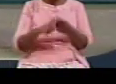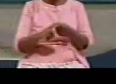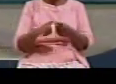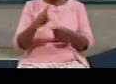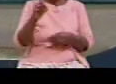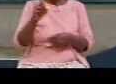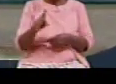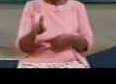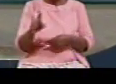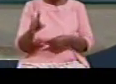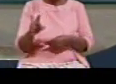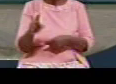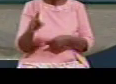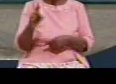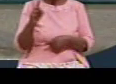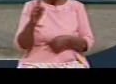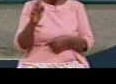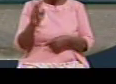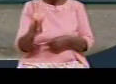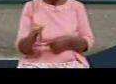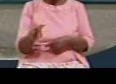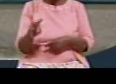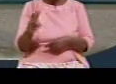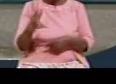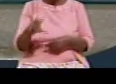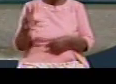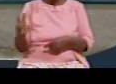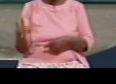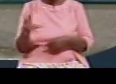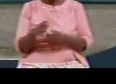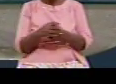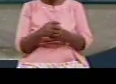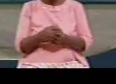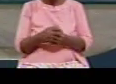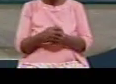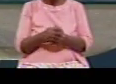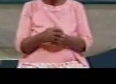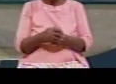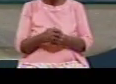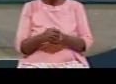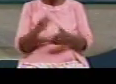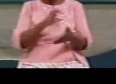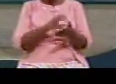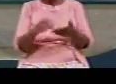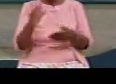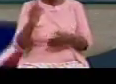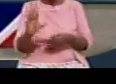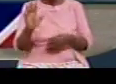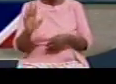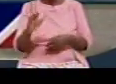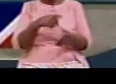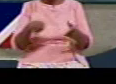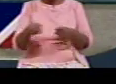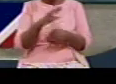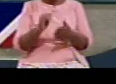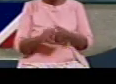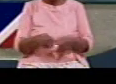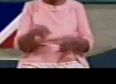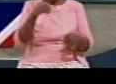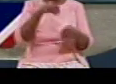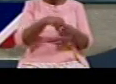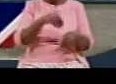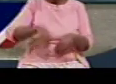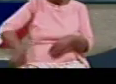at Psalm 126. I'm reading from verse 5. They that sow in tears shall reap